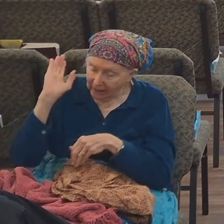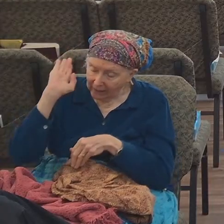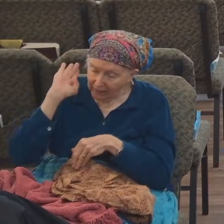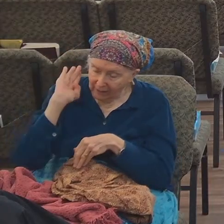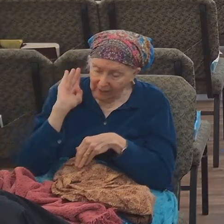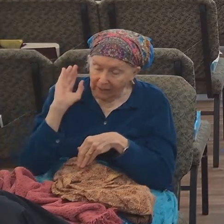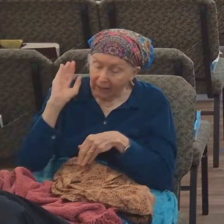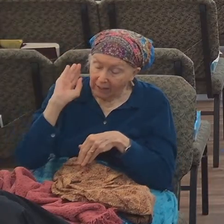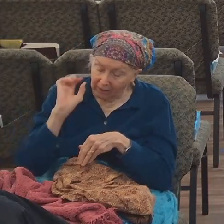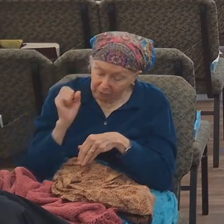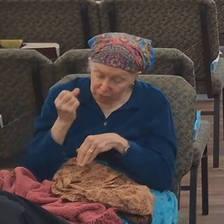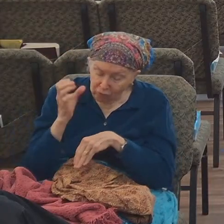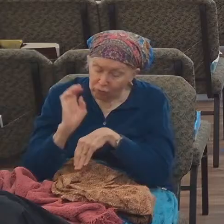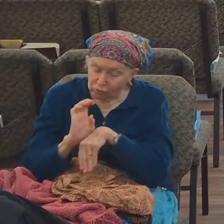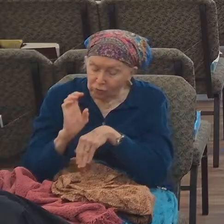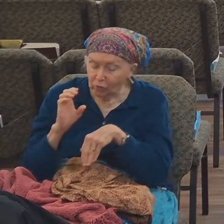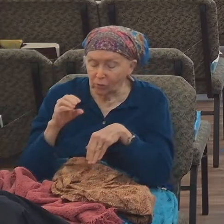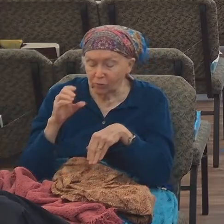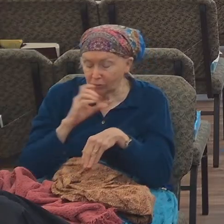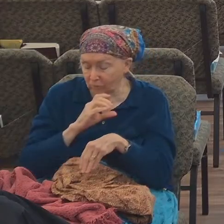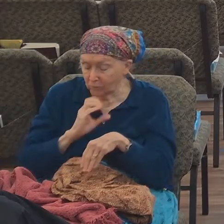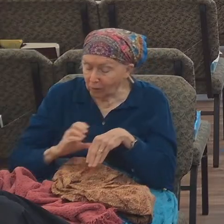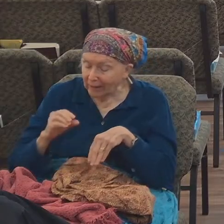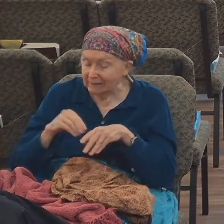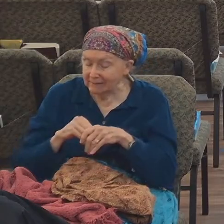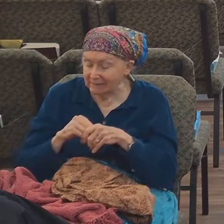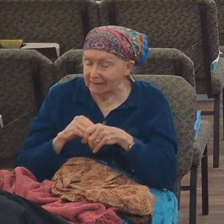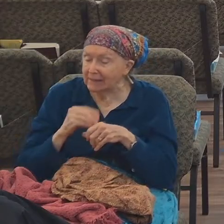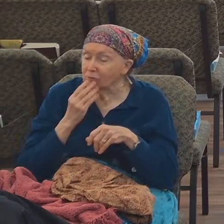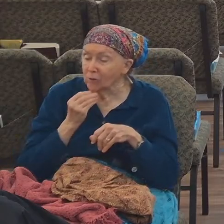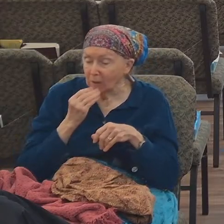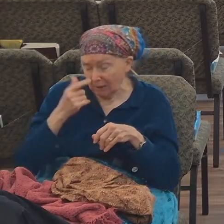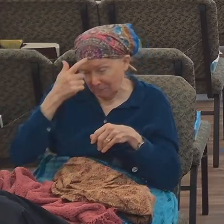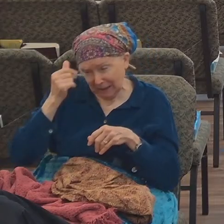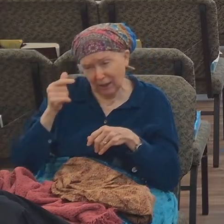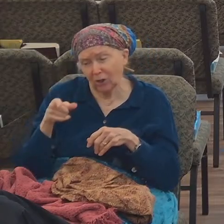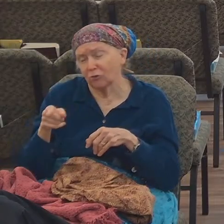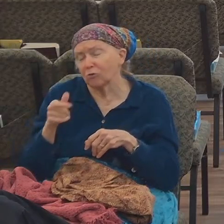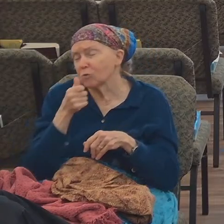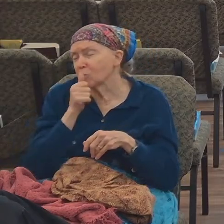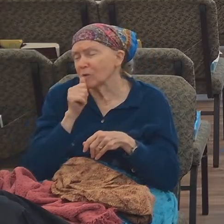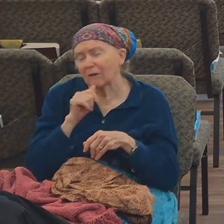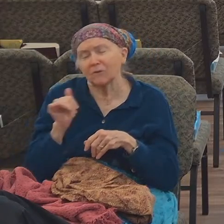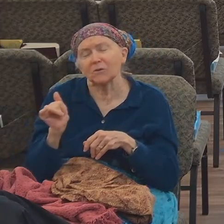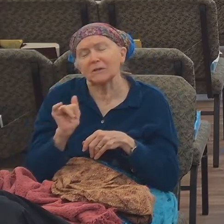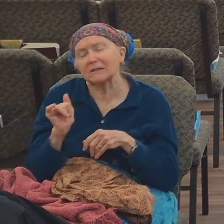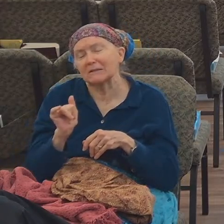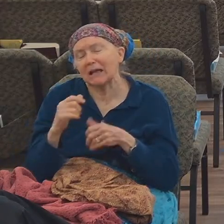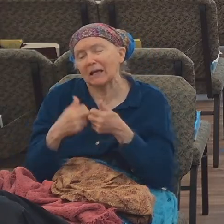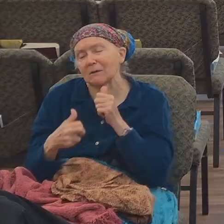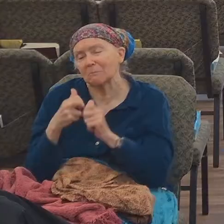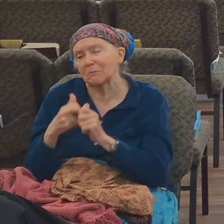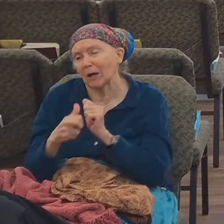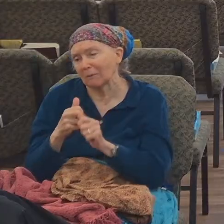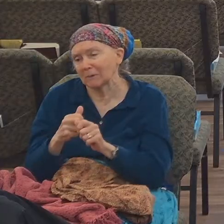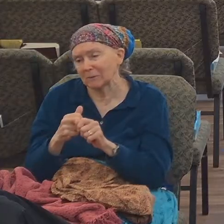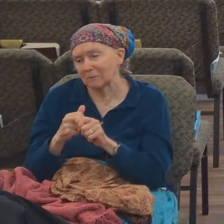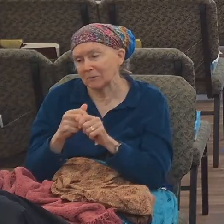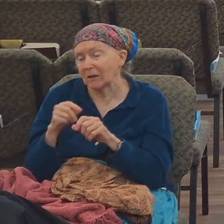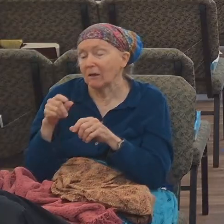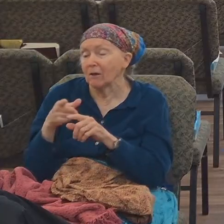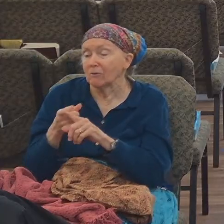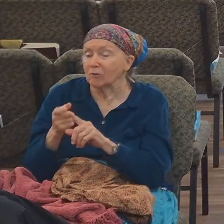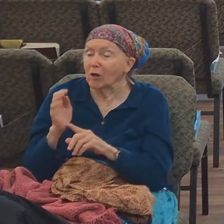Judea, because you too suffered the same things from your own countrymen as they in fact did from